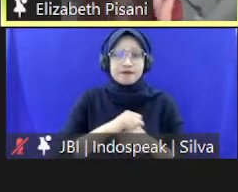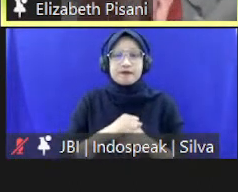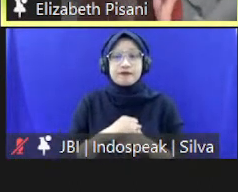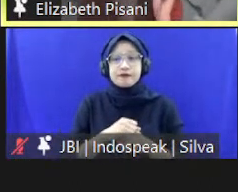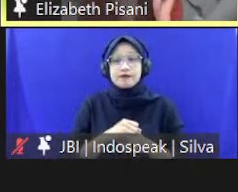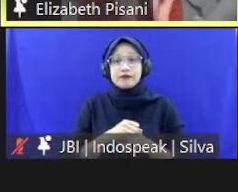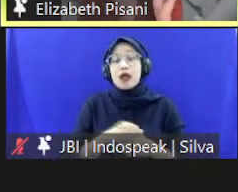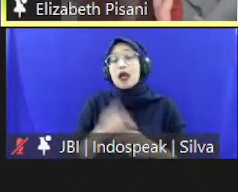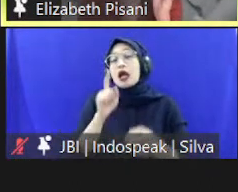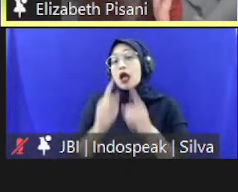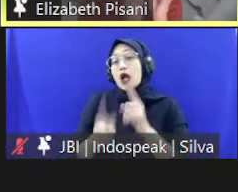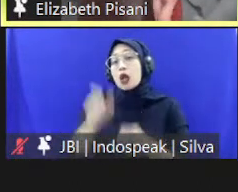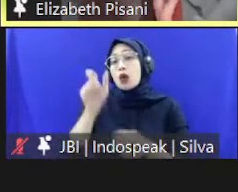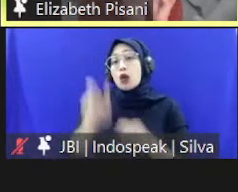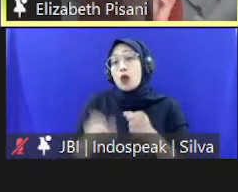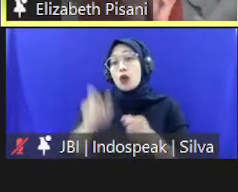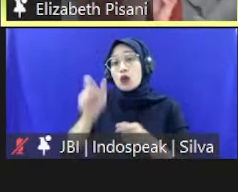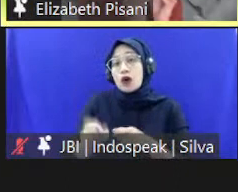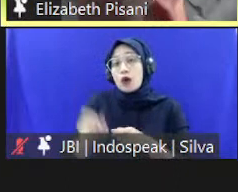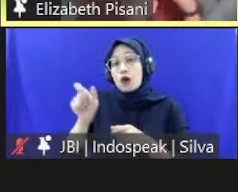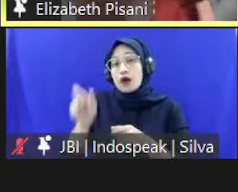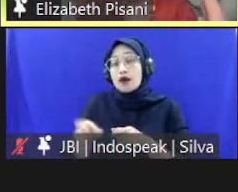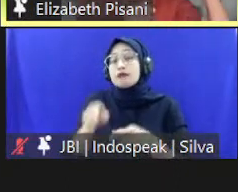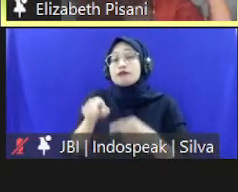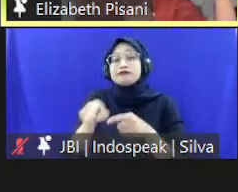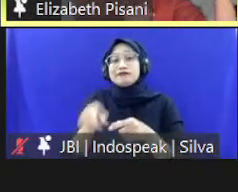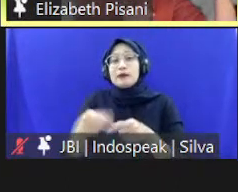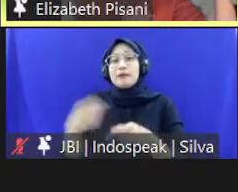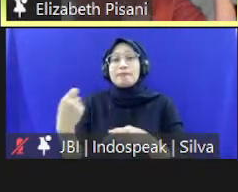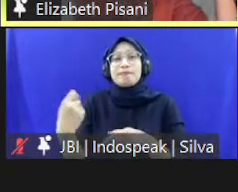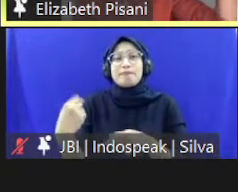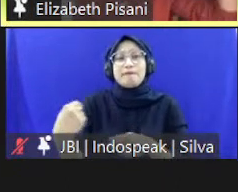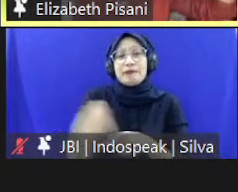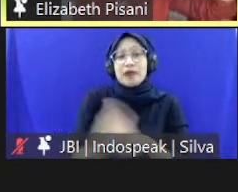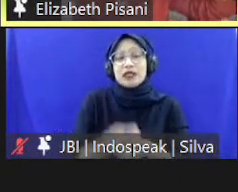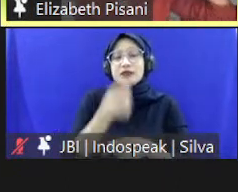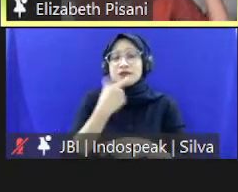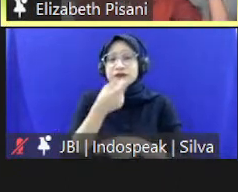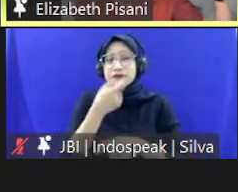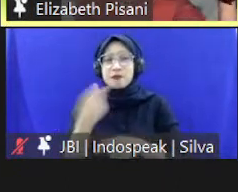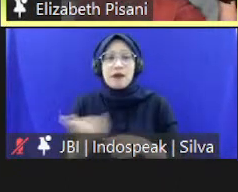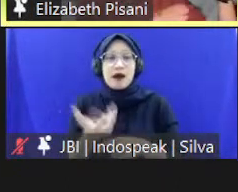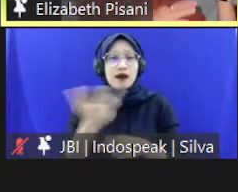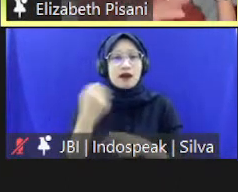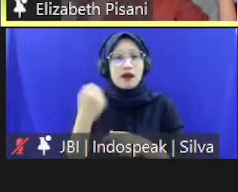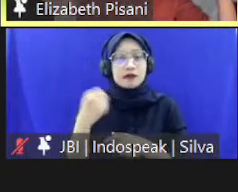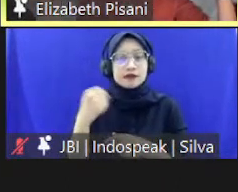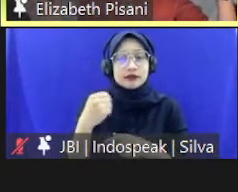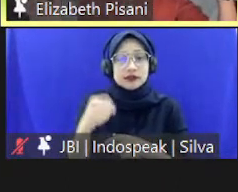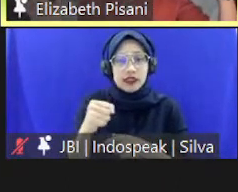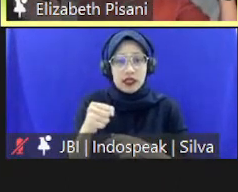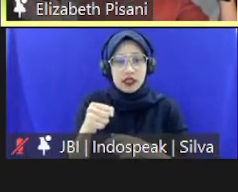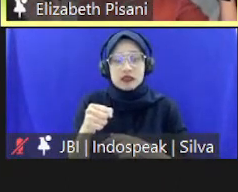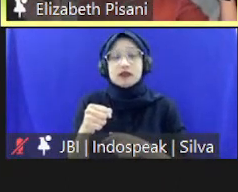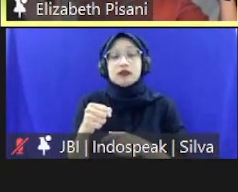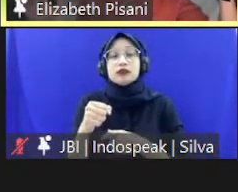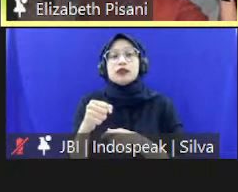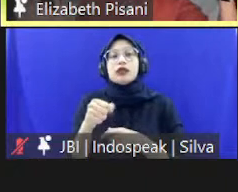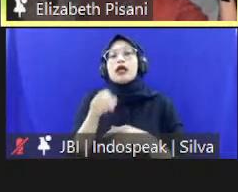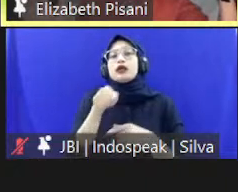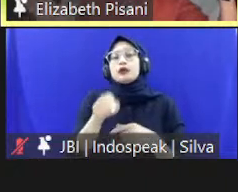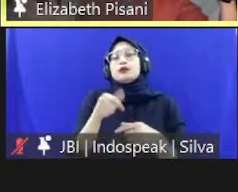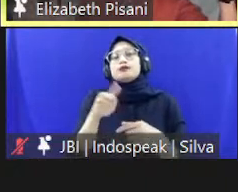that they have to incentivize secure and equitable supply so that they don't have shortages, so that those who can't afford it get pushed towards